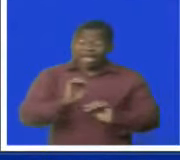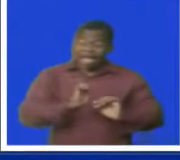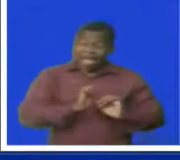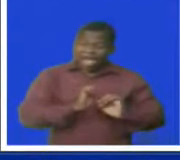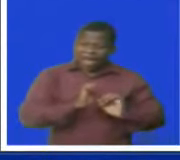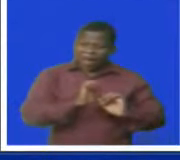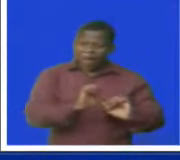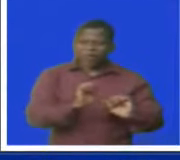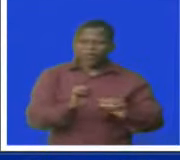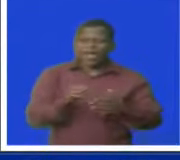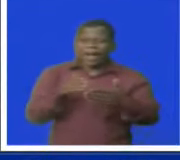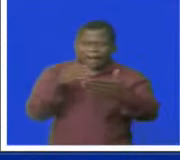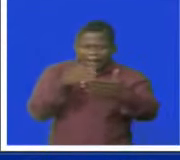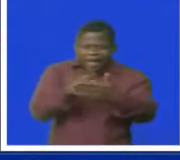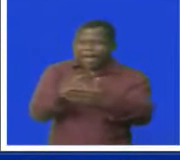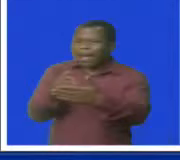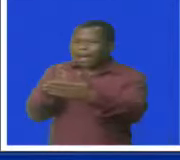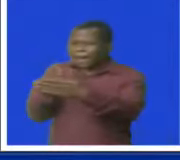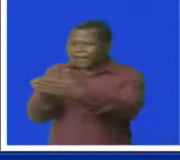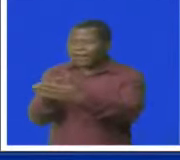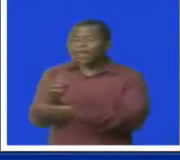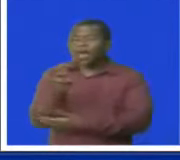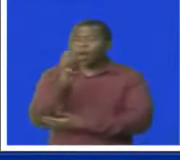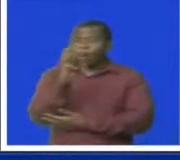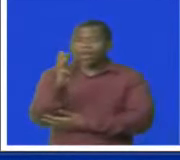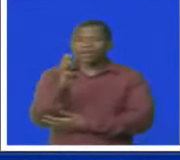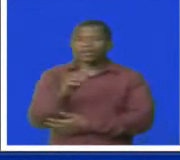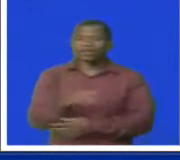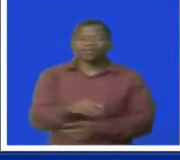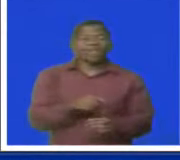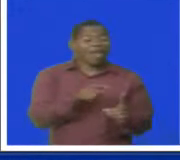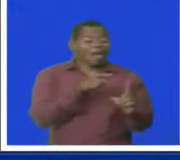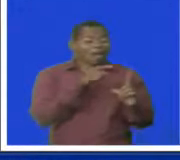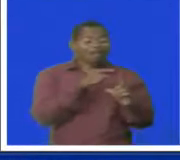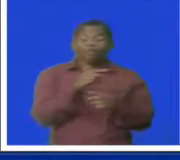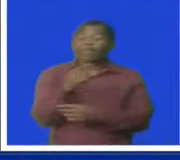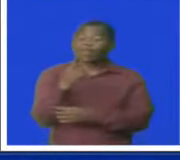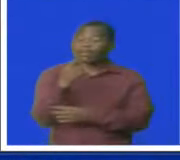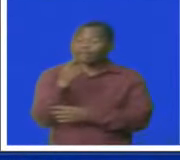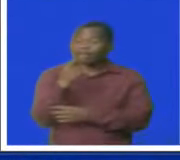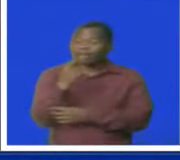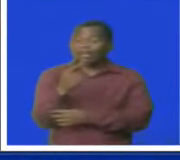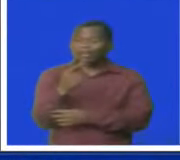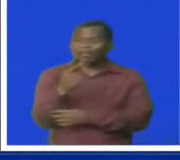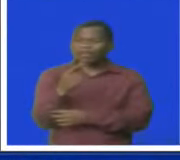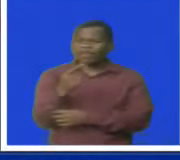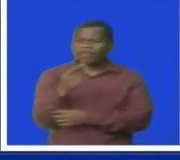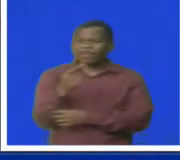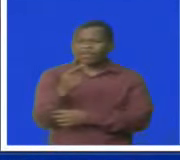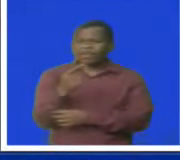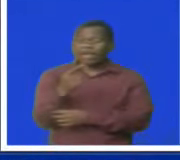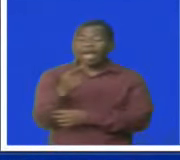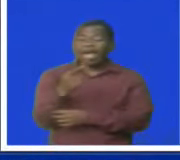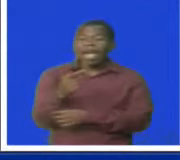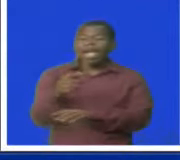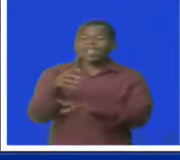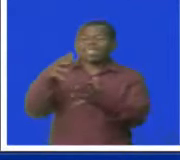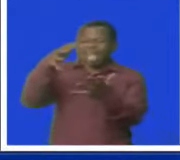lokuganga loku kwenteka embekwemehlo awonke wonke. Some of the victims of